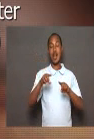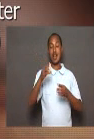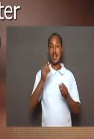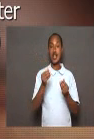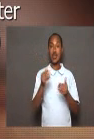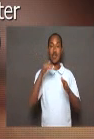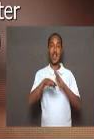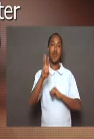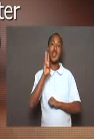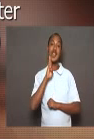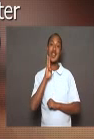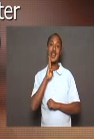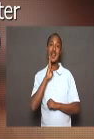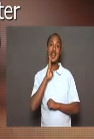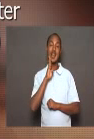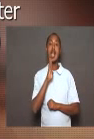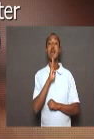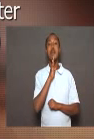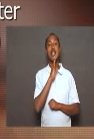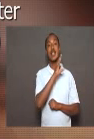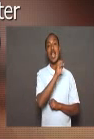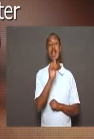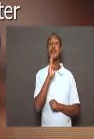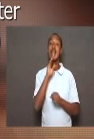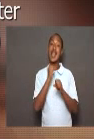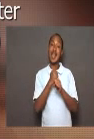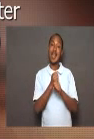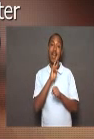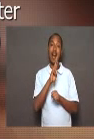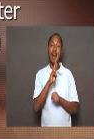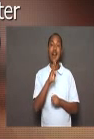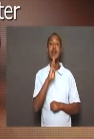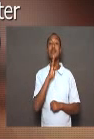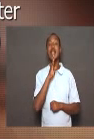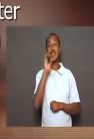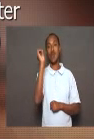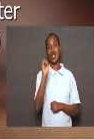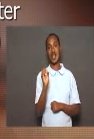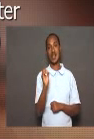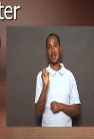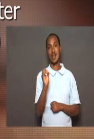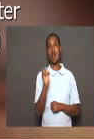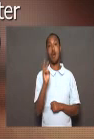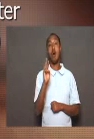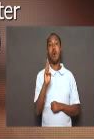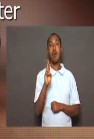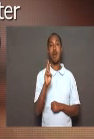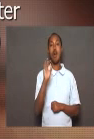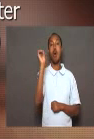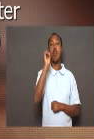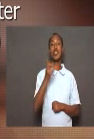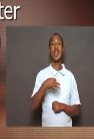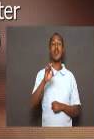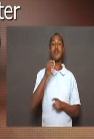dissolve in water, basic anhydrides are basic oxides or oxides